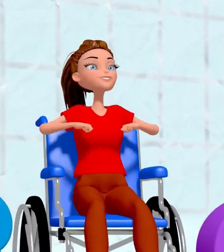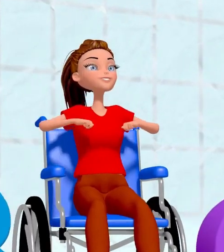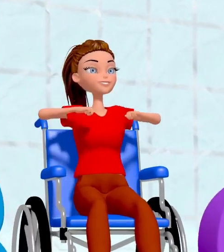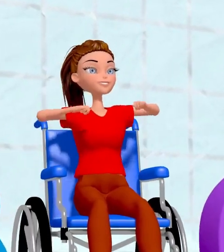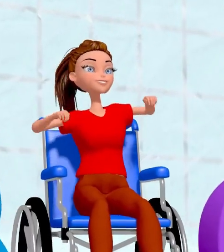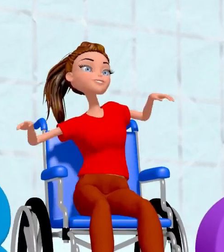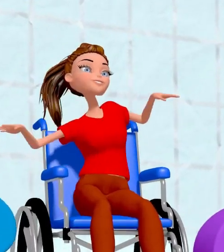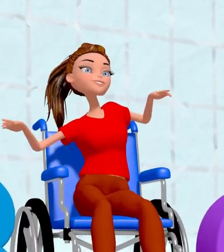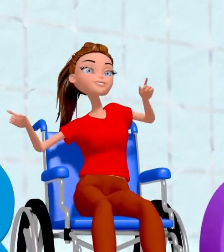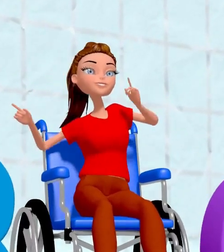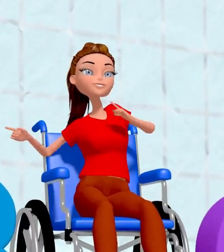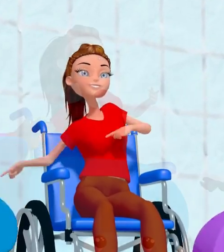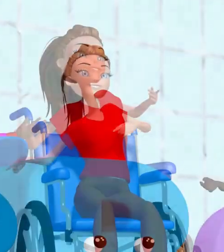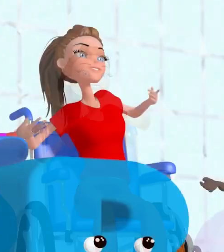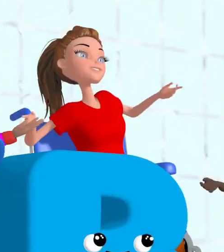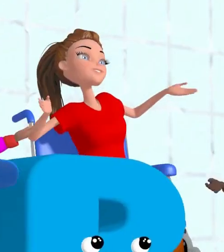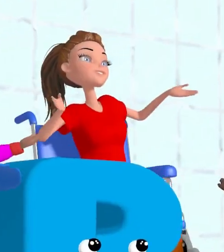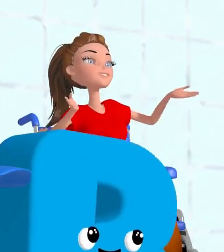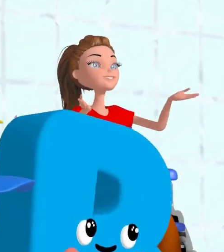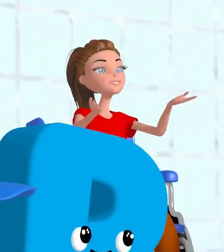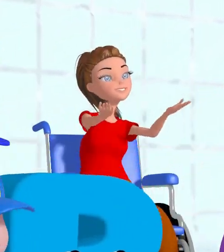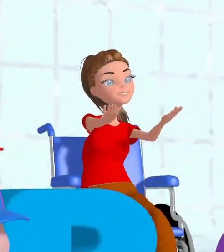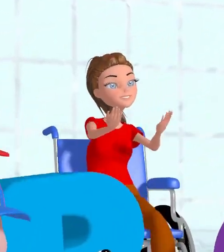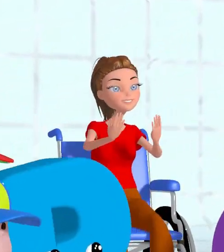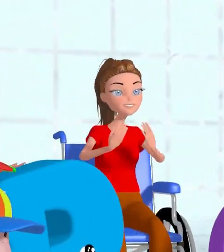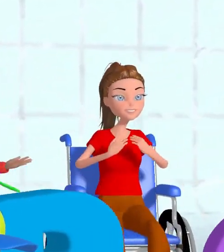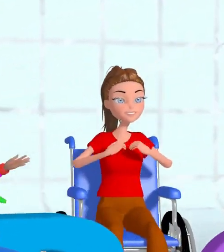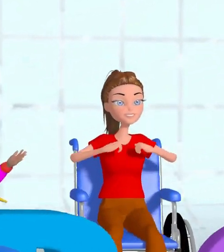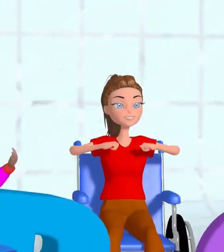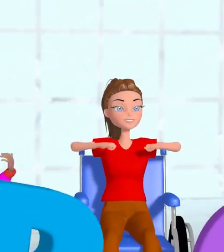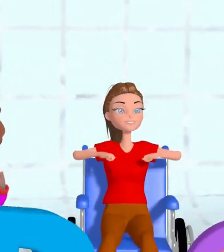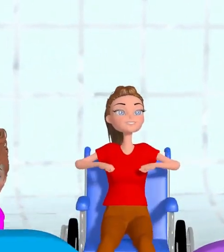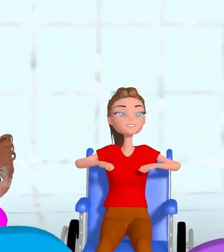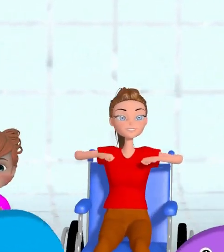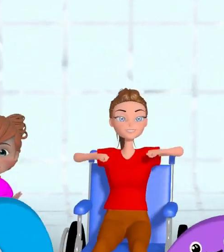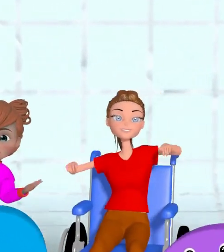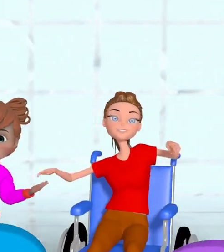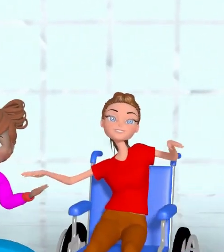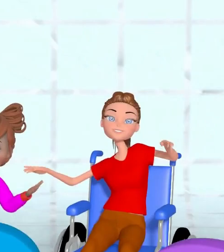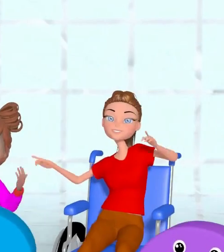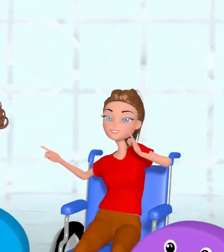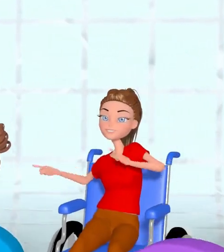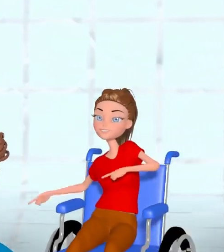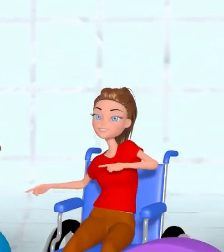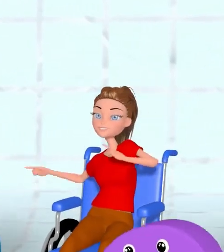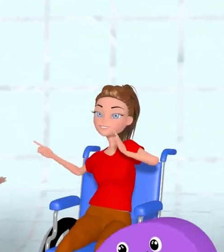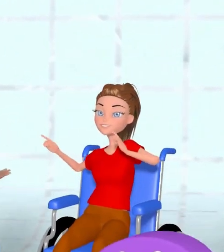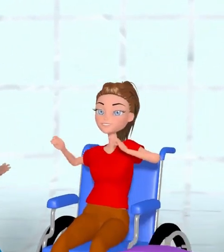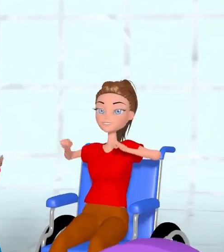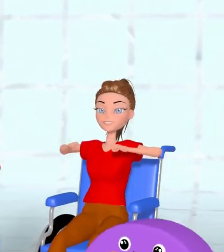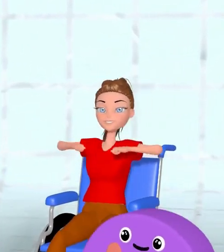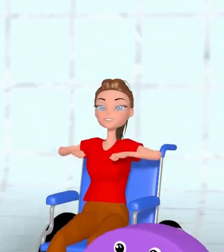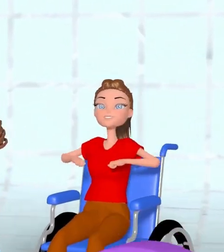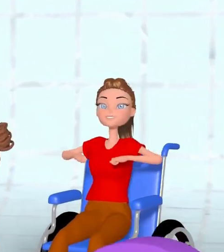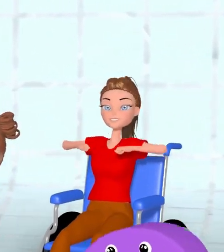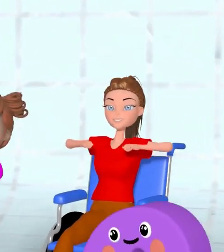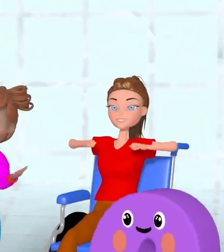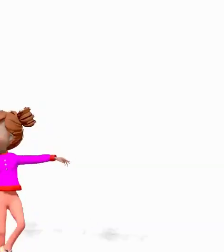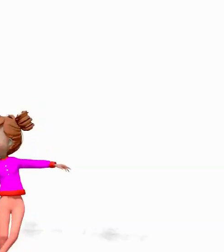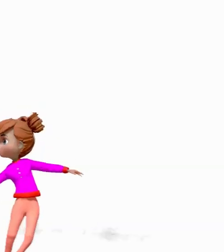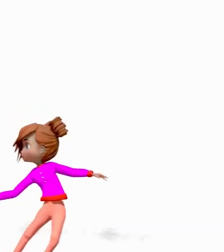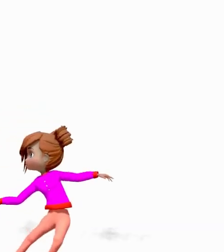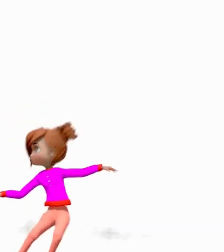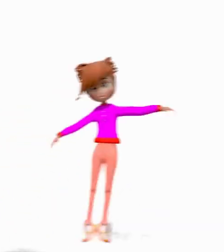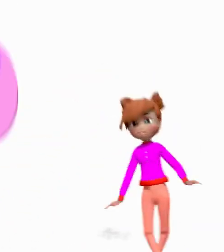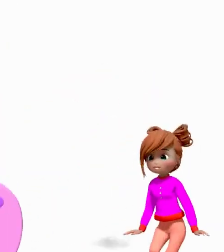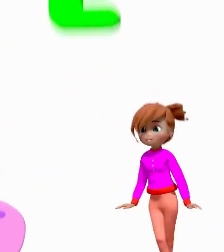know my ABCs. I know my ABCs, yeah. So won't you sing with me, yeah. I know my ABCs,